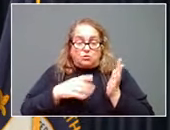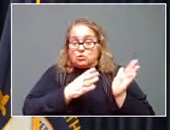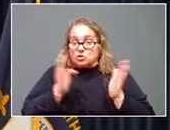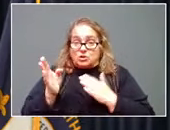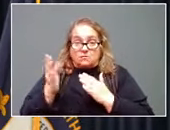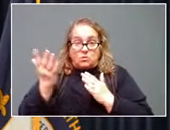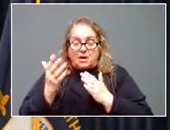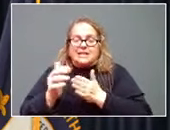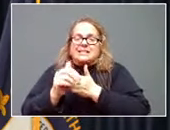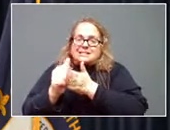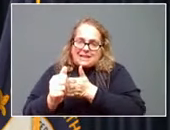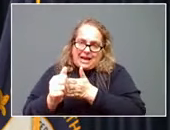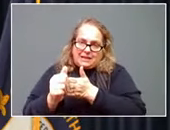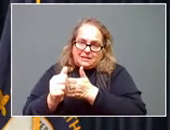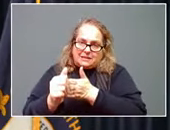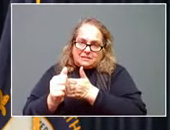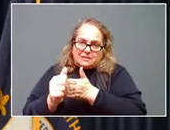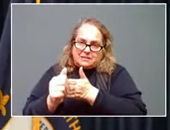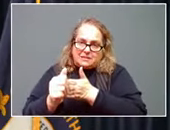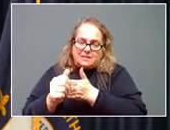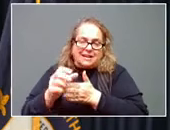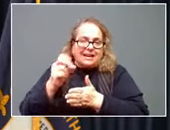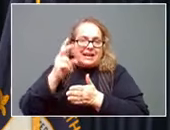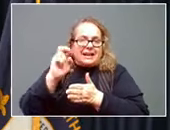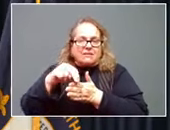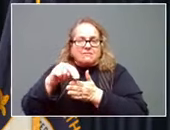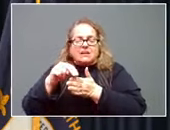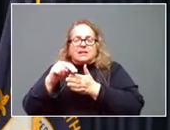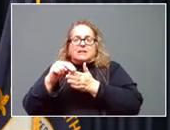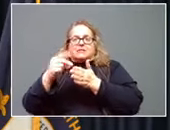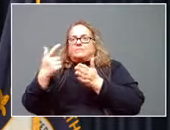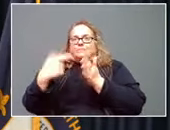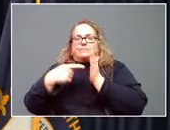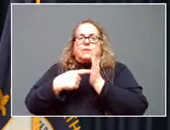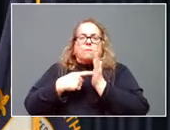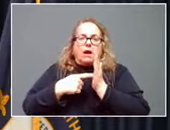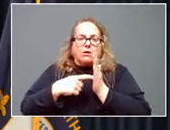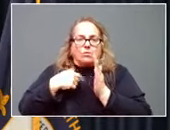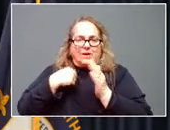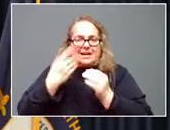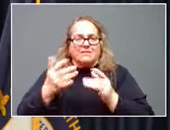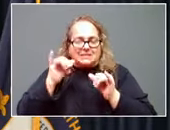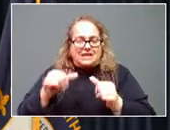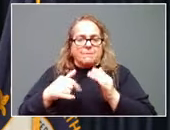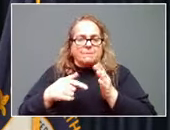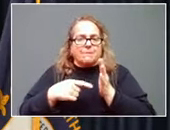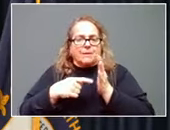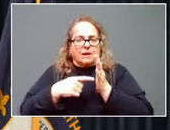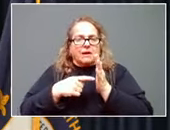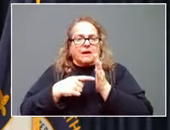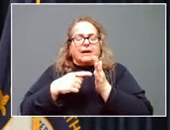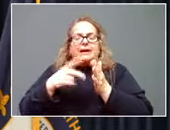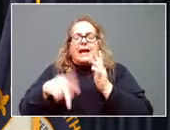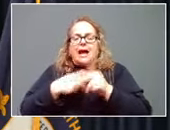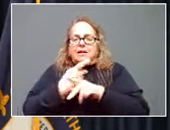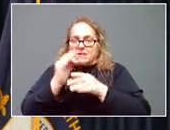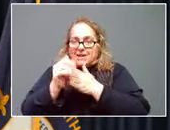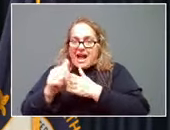guidance. And even in an endemic model, we'd be giving the same guidance on how to protect yourself moving forward. So